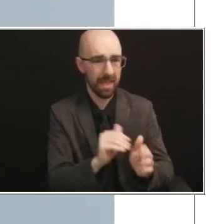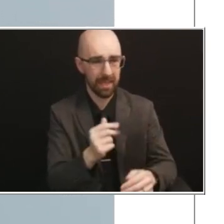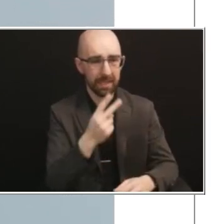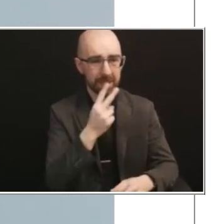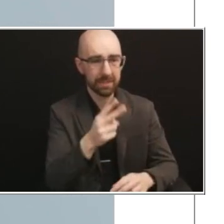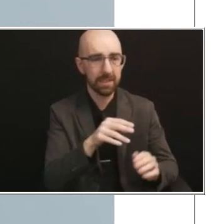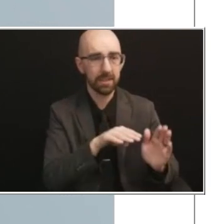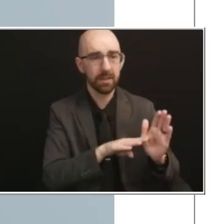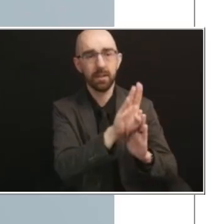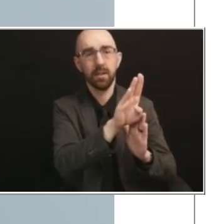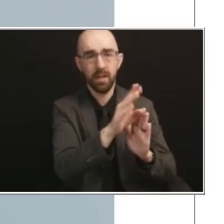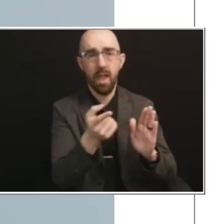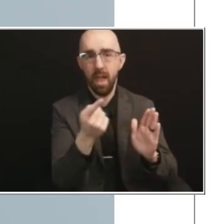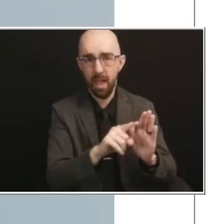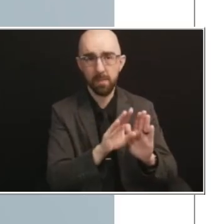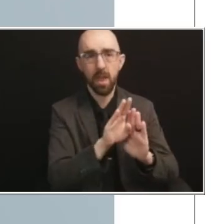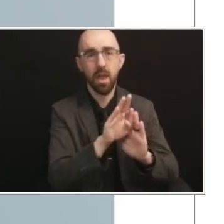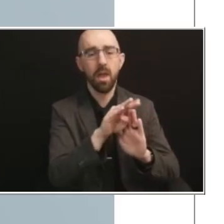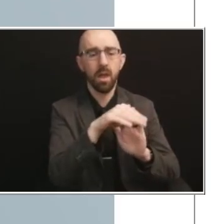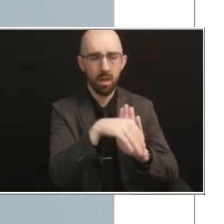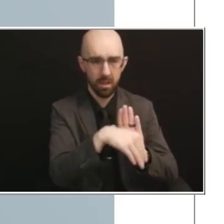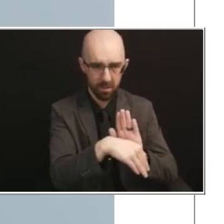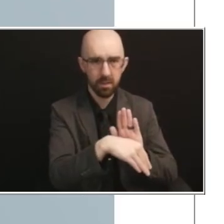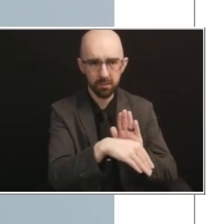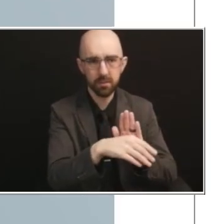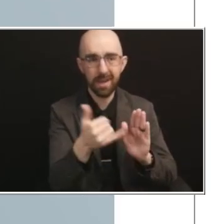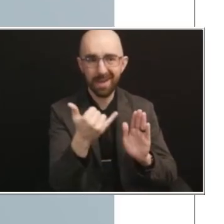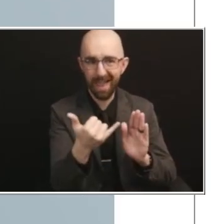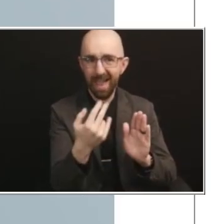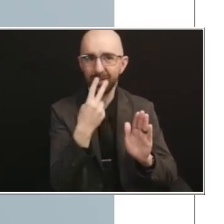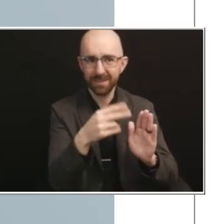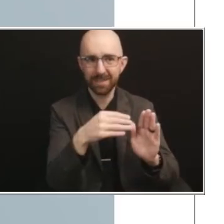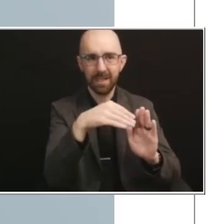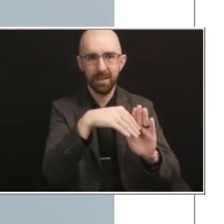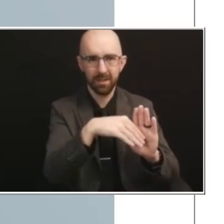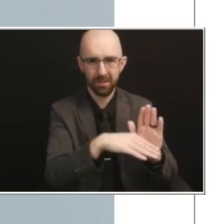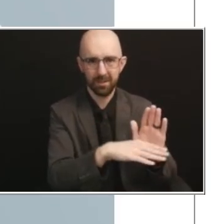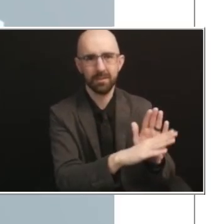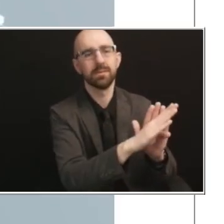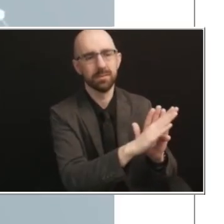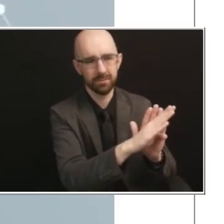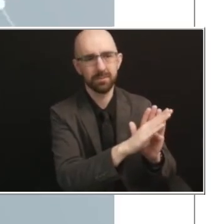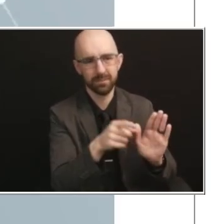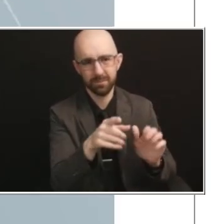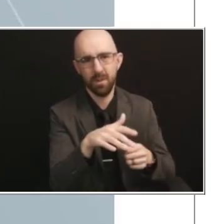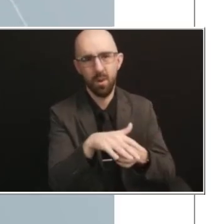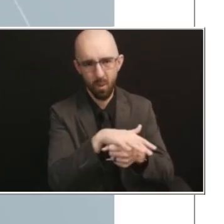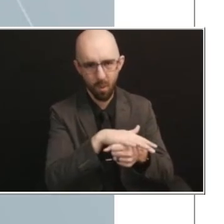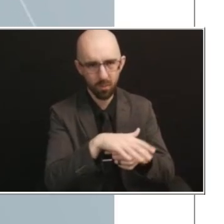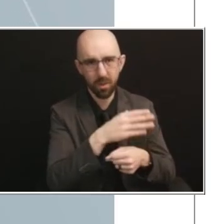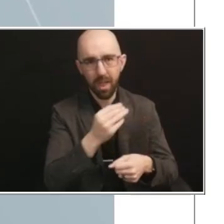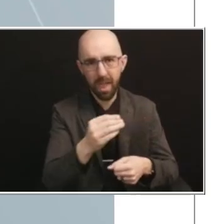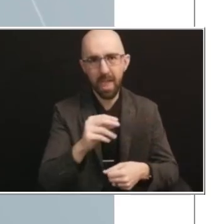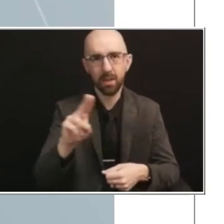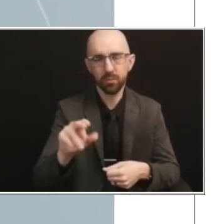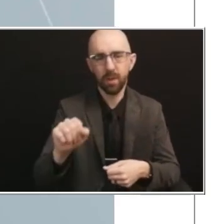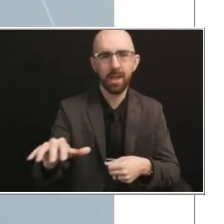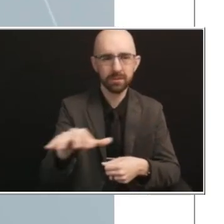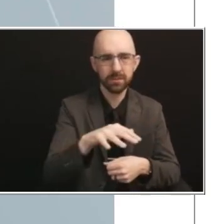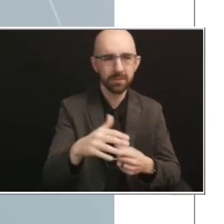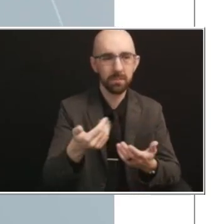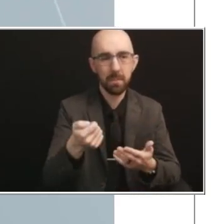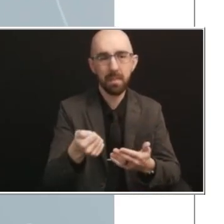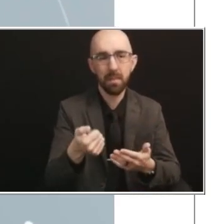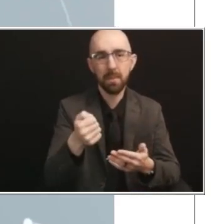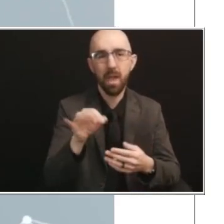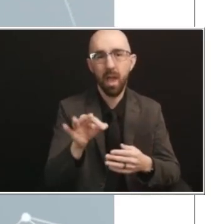has improved, decreased, although now we are starting to see both locally and nationally maybe a slight increase as